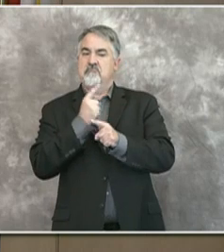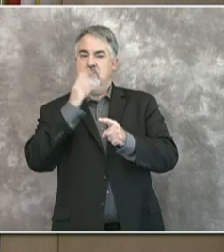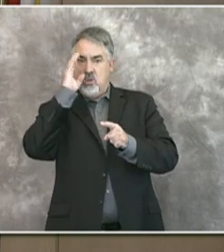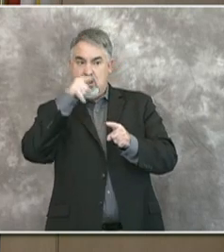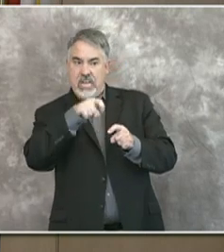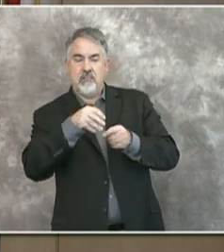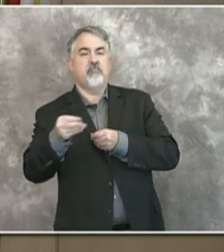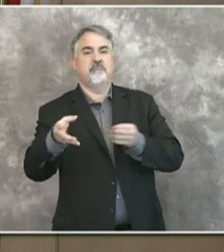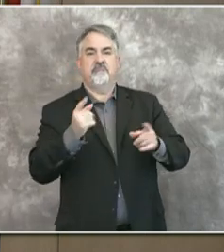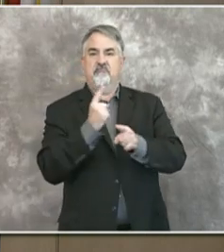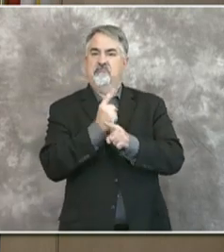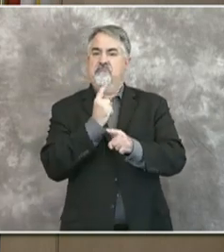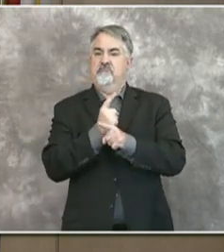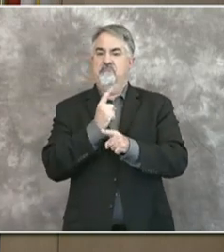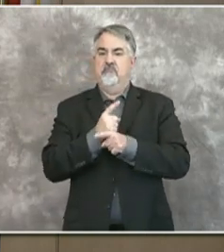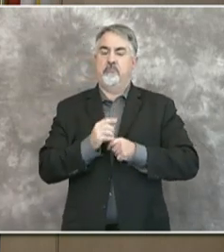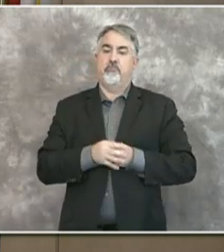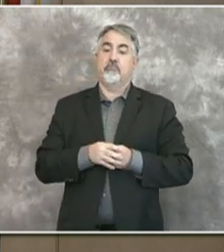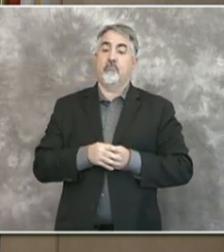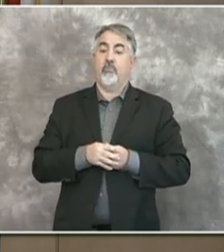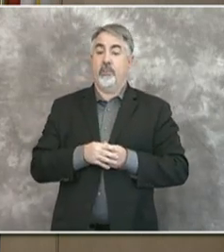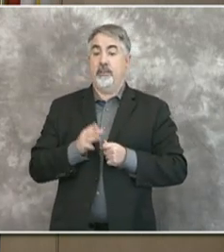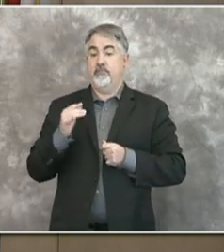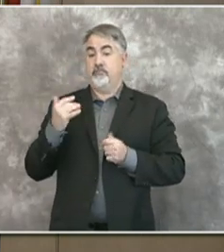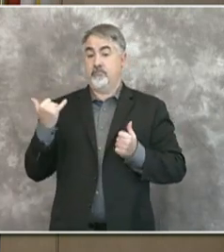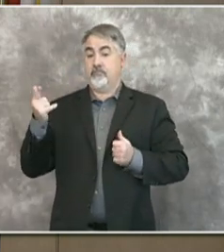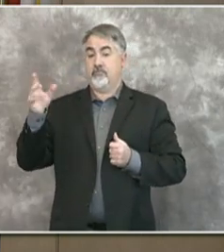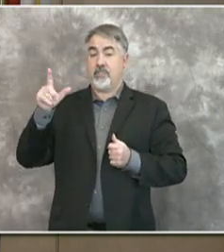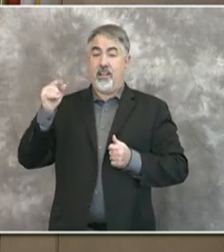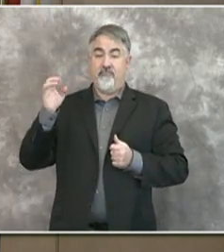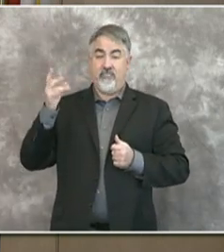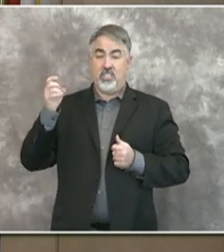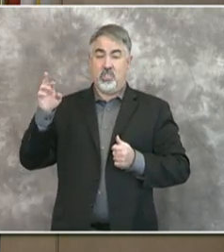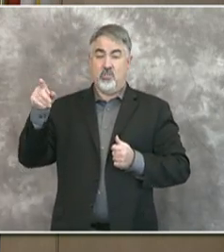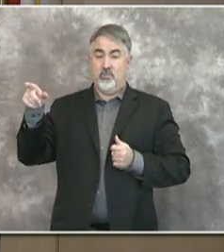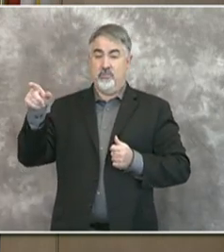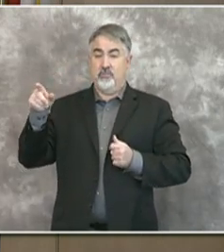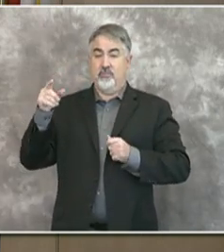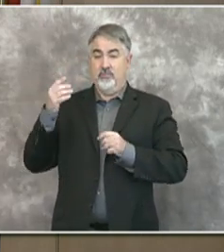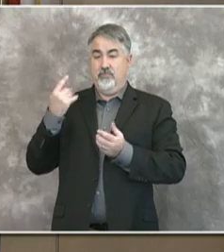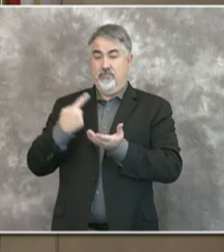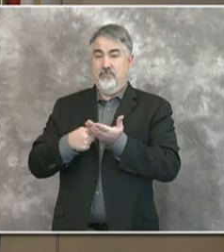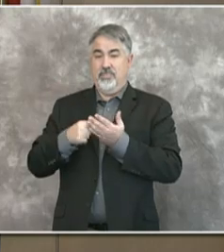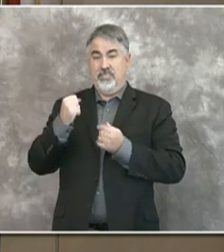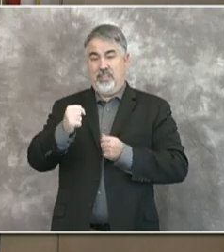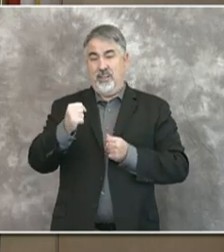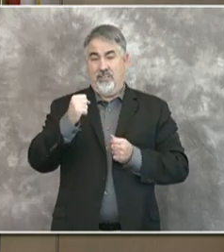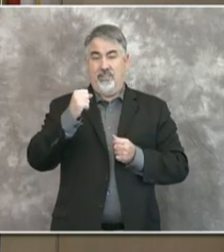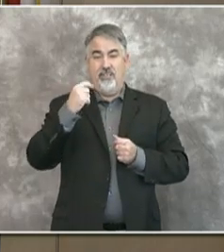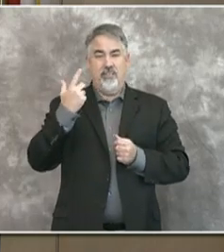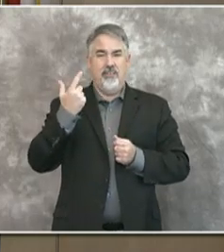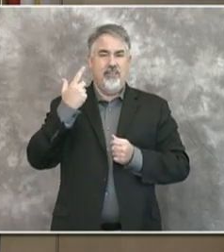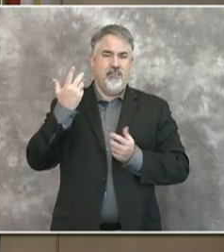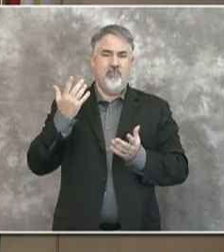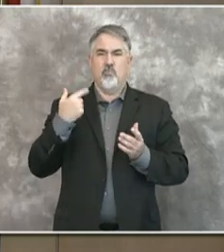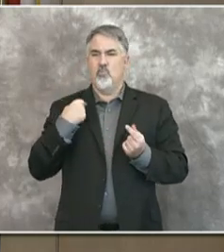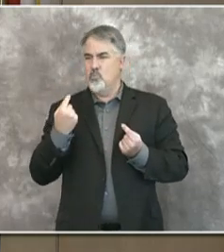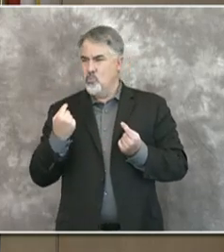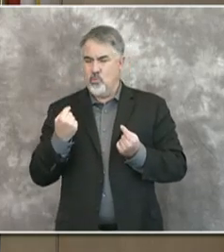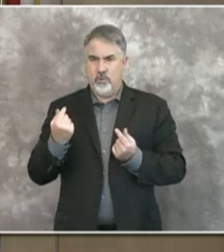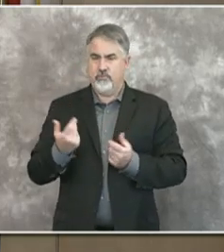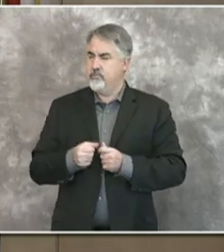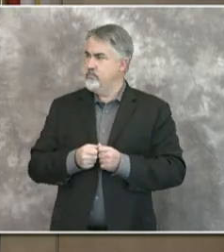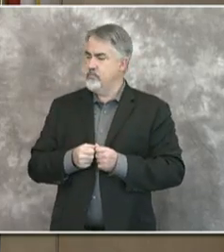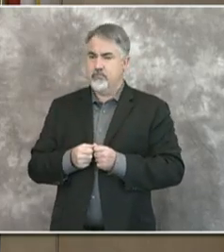of expanding in South Region, let me share a few of the major highlights of what we're doing. Now, with the state walk-in